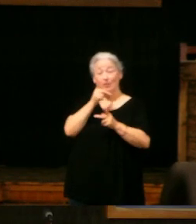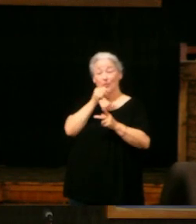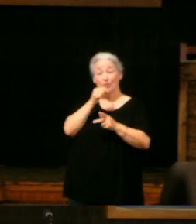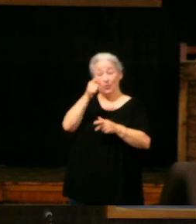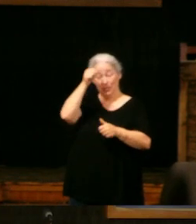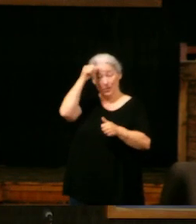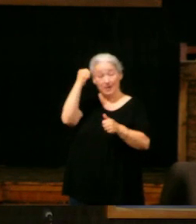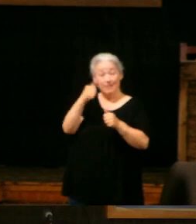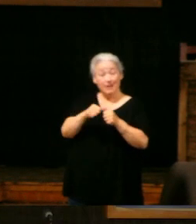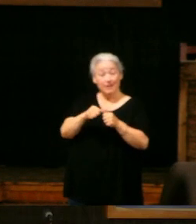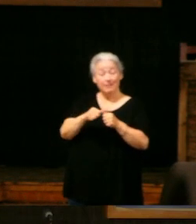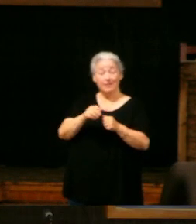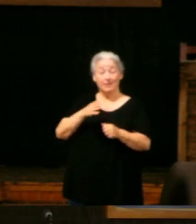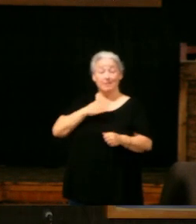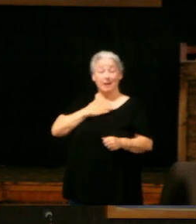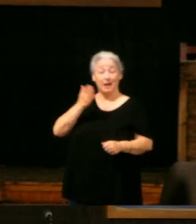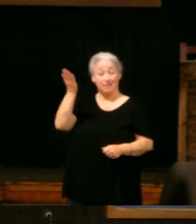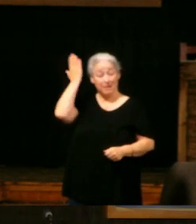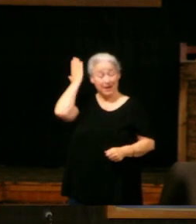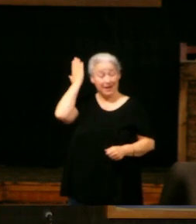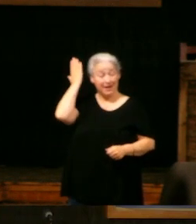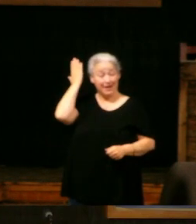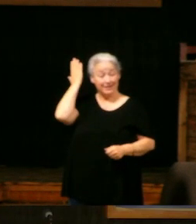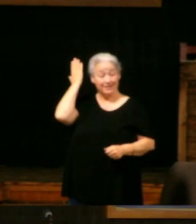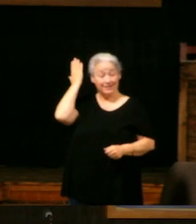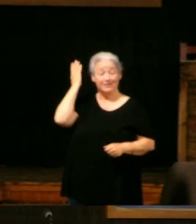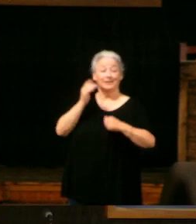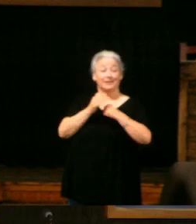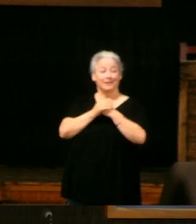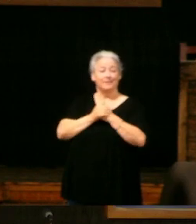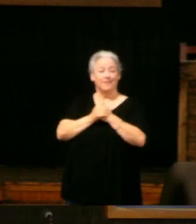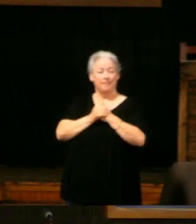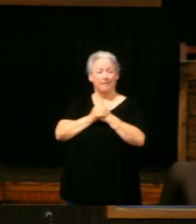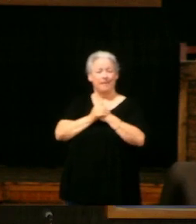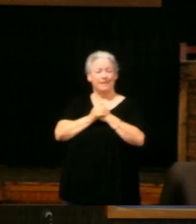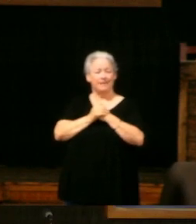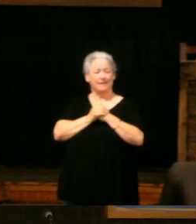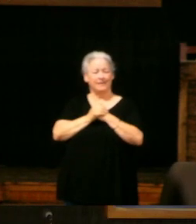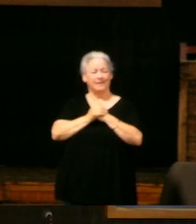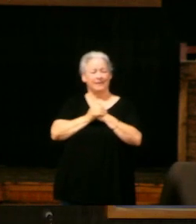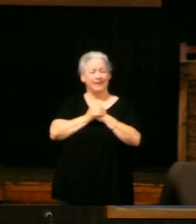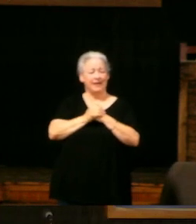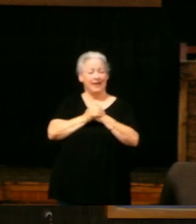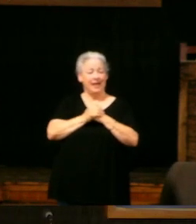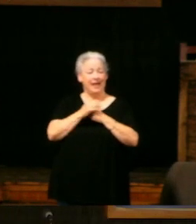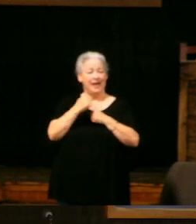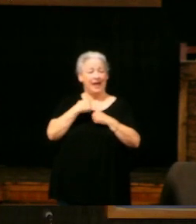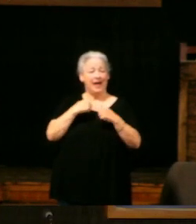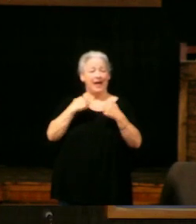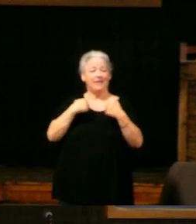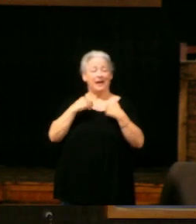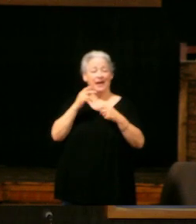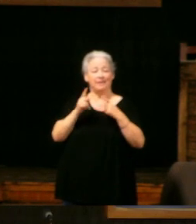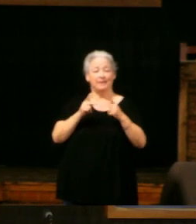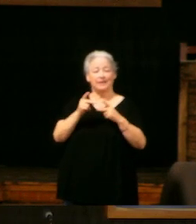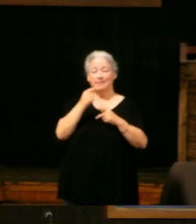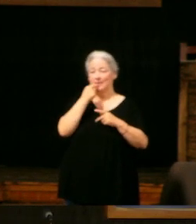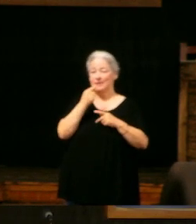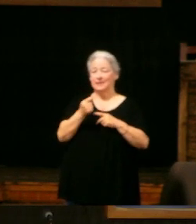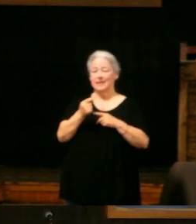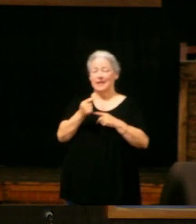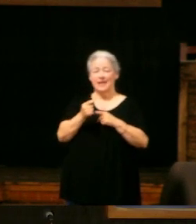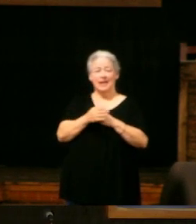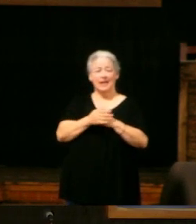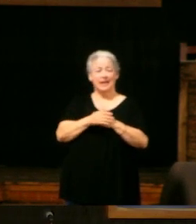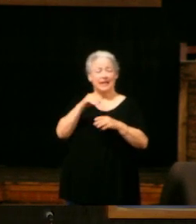past. You know what? I've actually had people say to me at a restaurant with the wife sitting